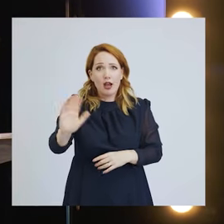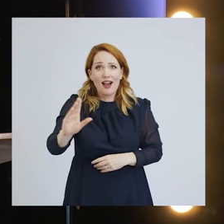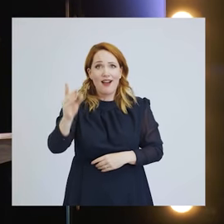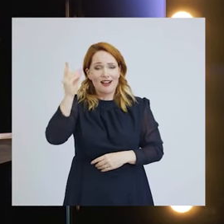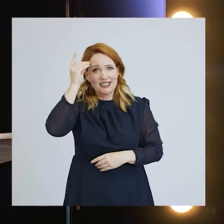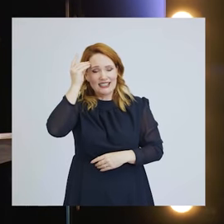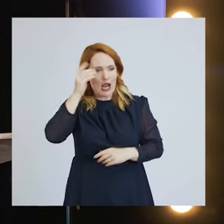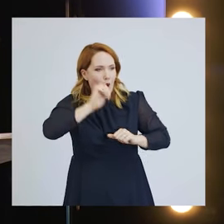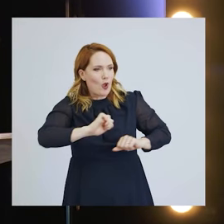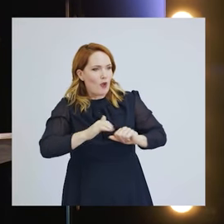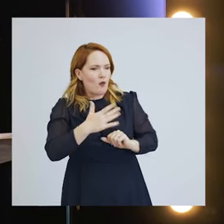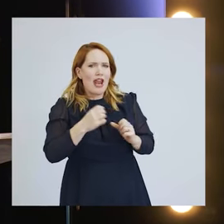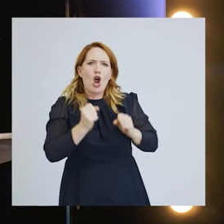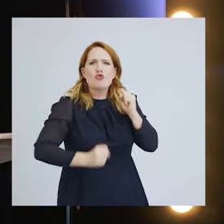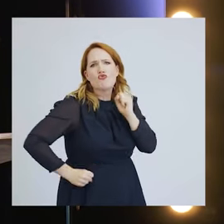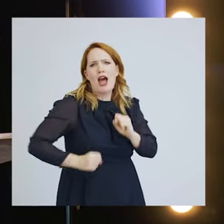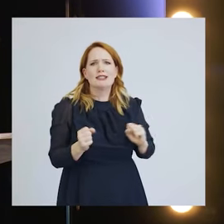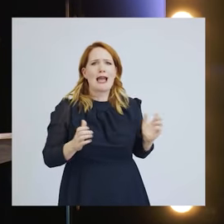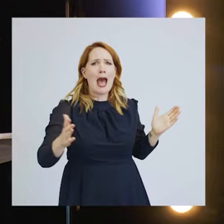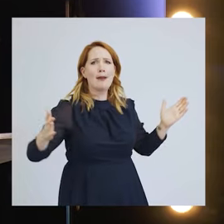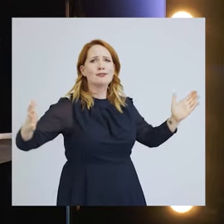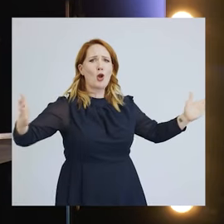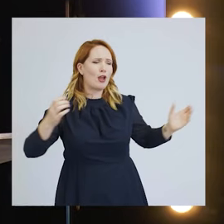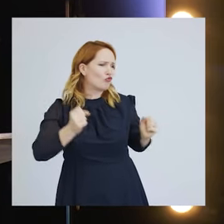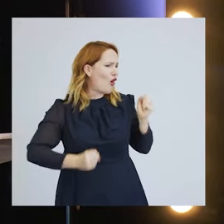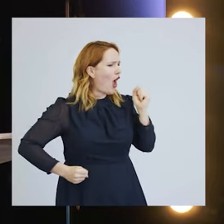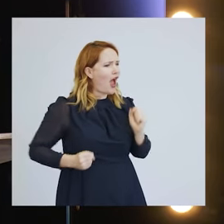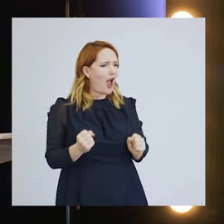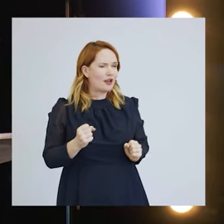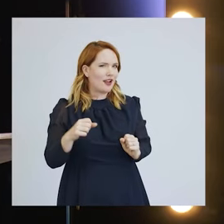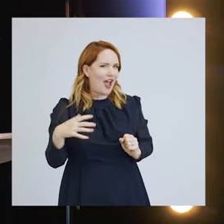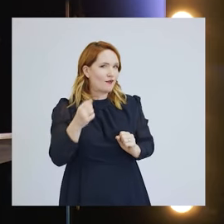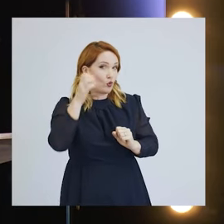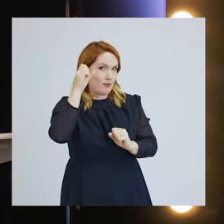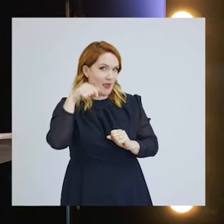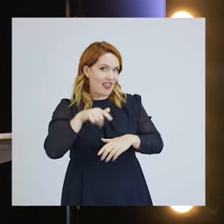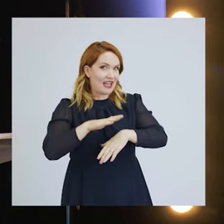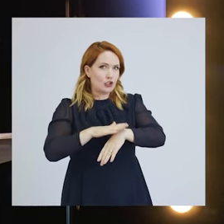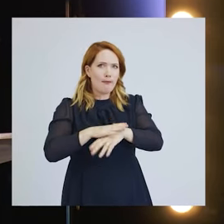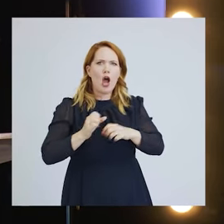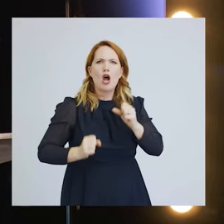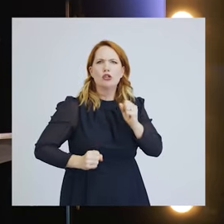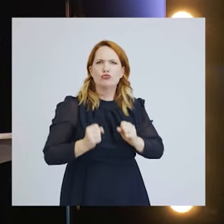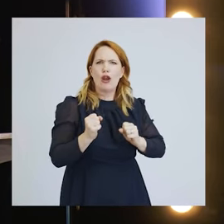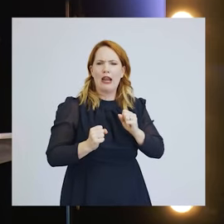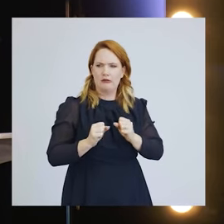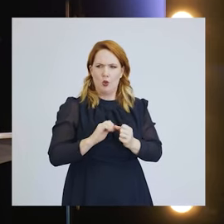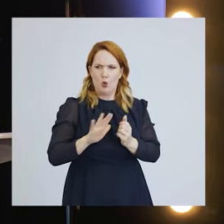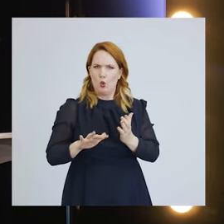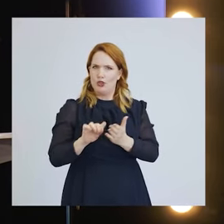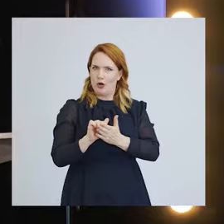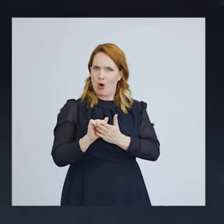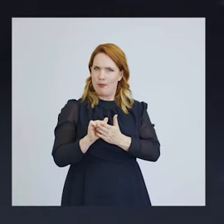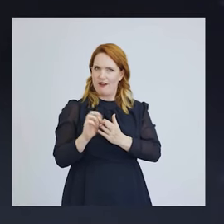kicked out of the family, but little did he know his dad was waiting for him. And he runs to him with his arms wide open. And in those days, you need to understand as